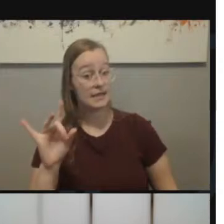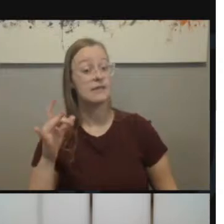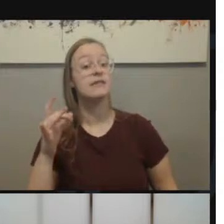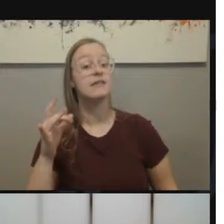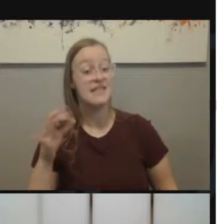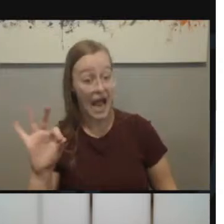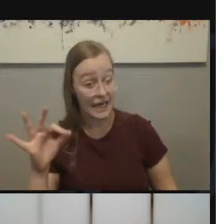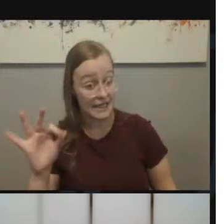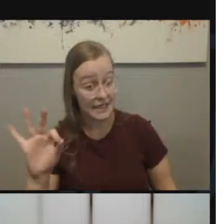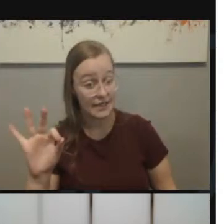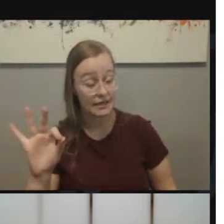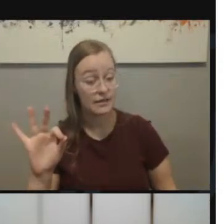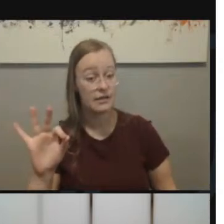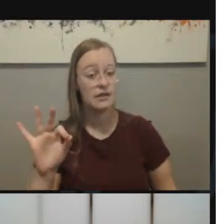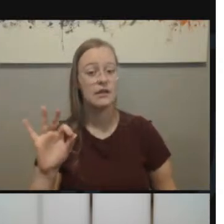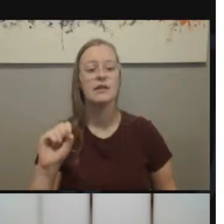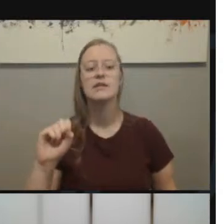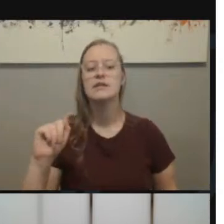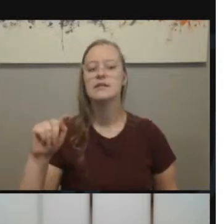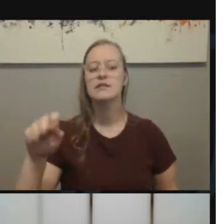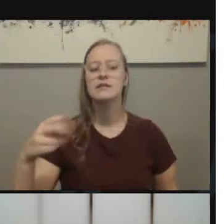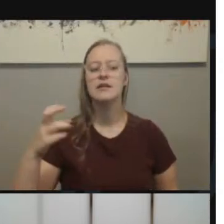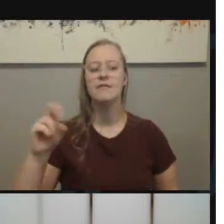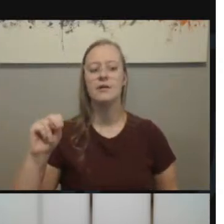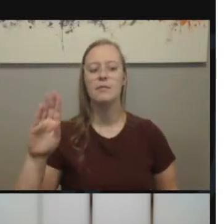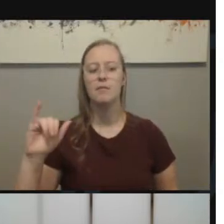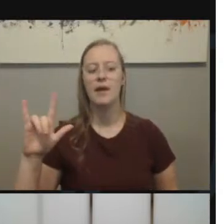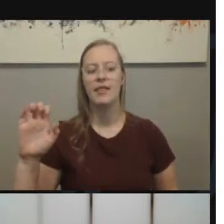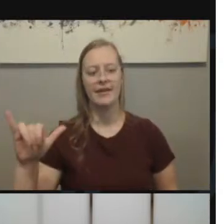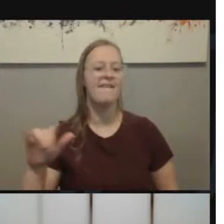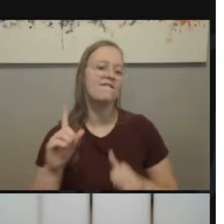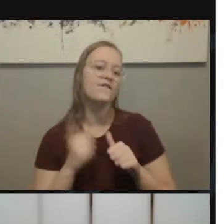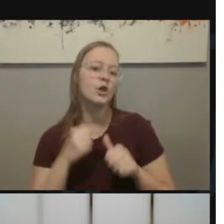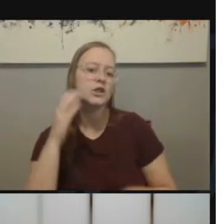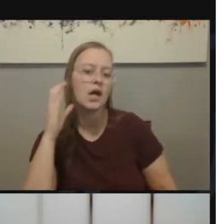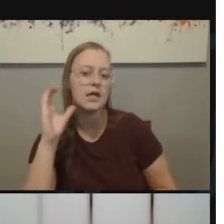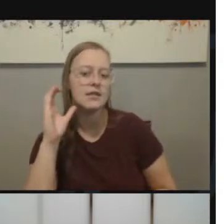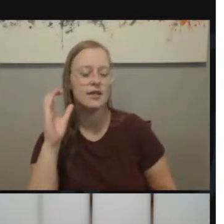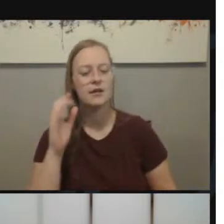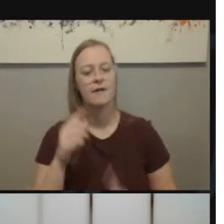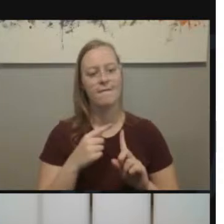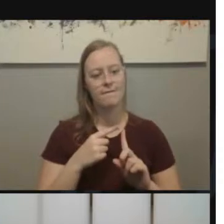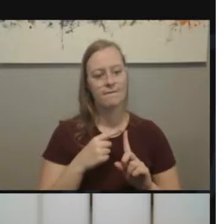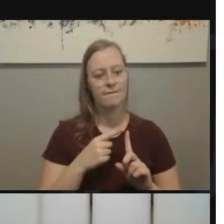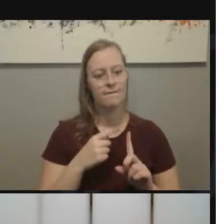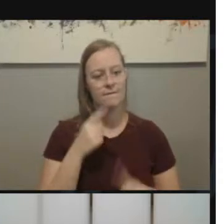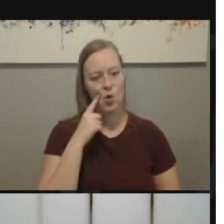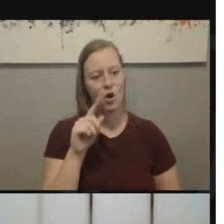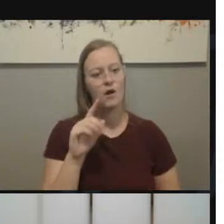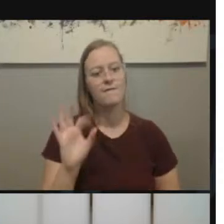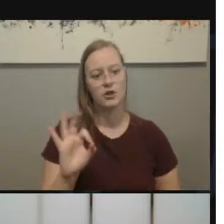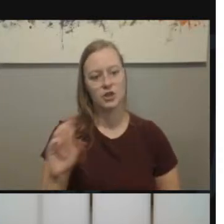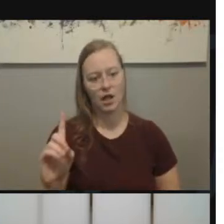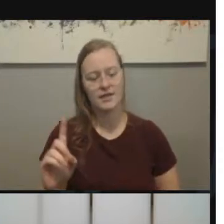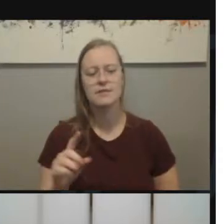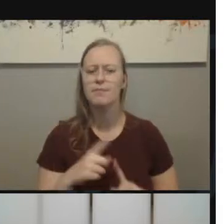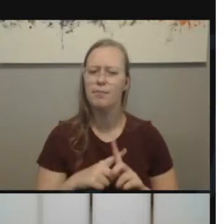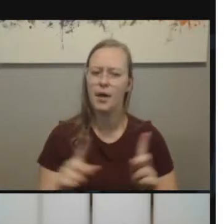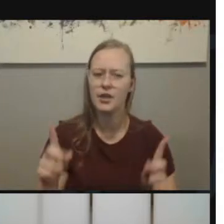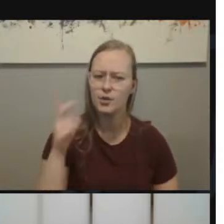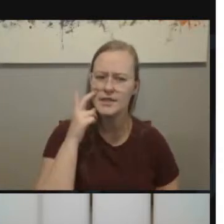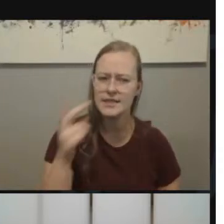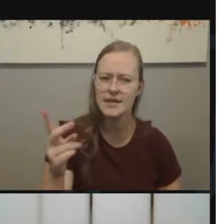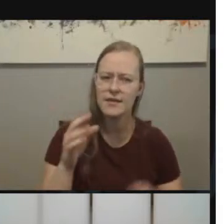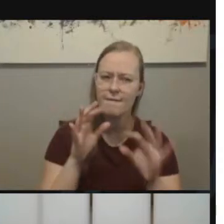Stephen Bailey was a first cousin of Frederick, although, as you can see by the very nature of the